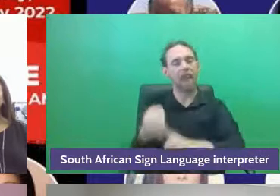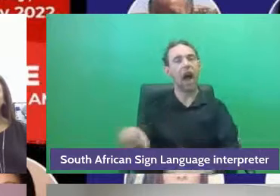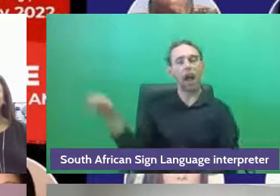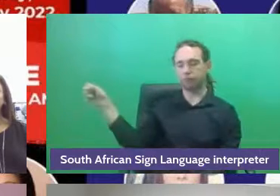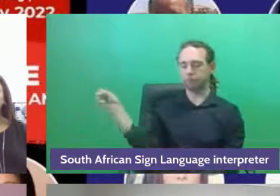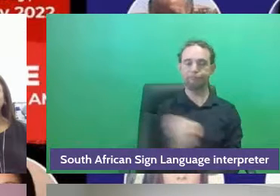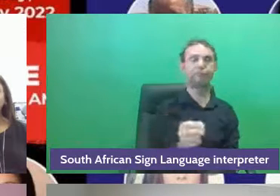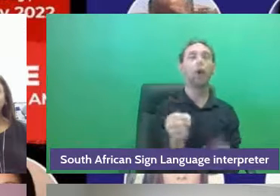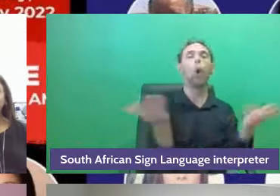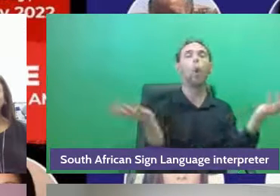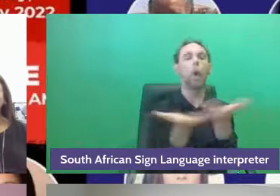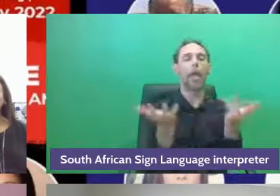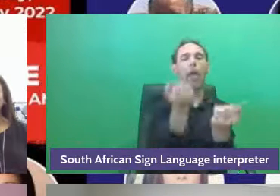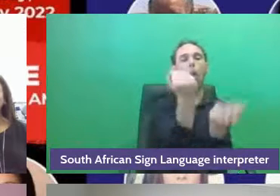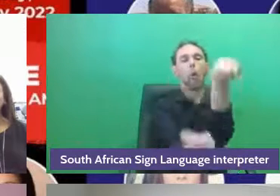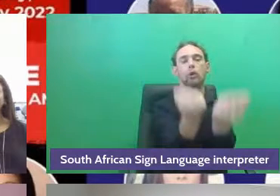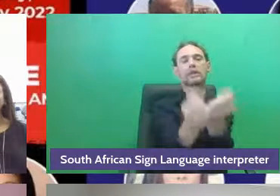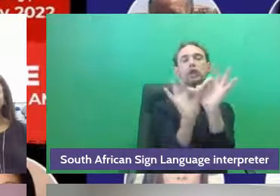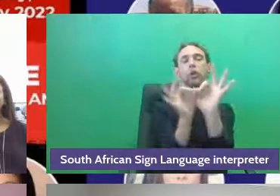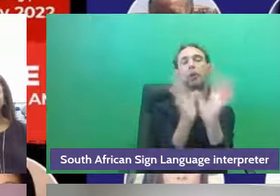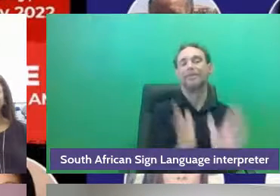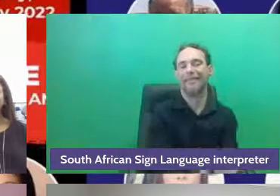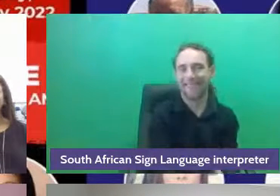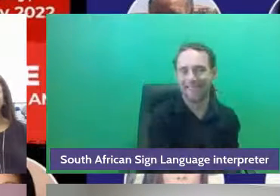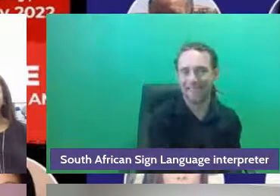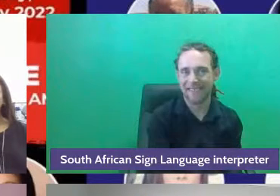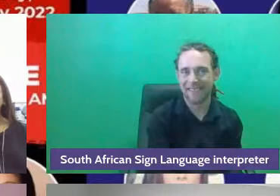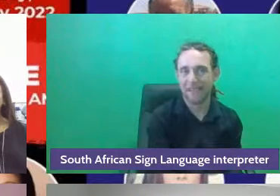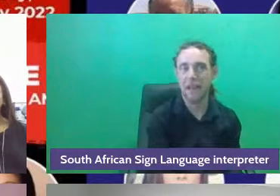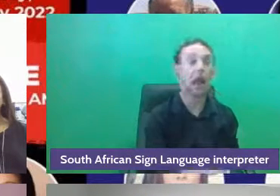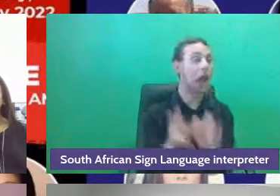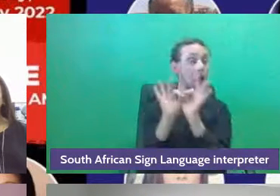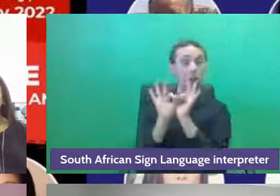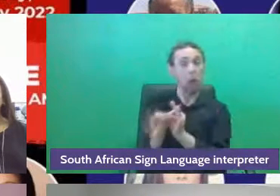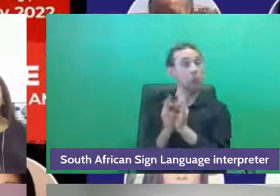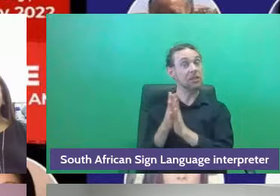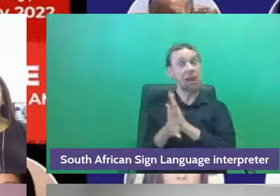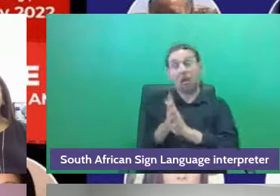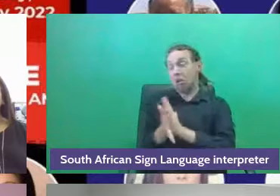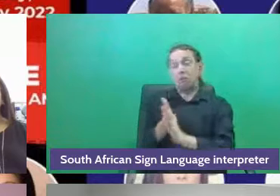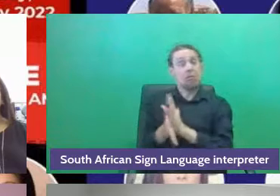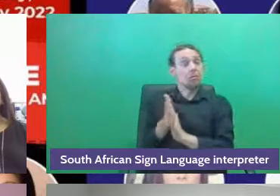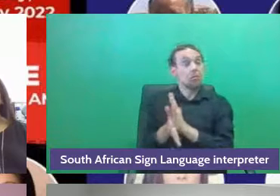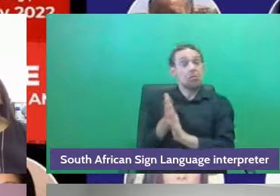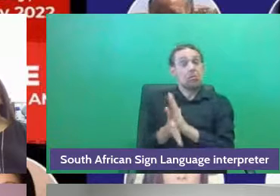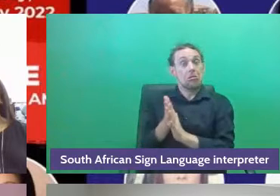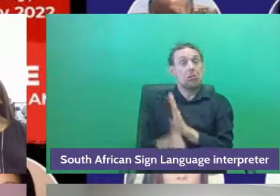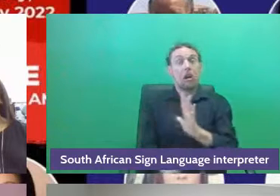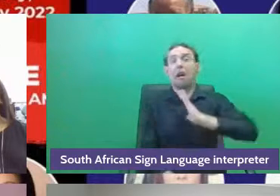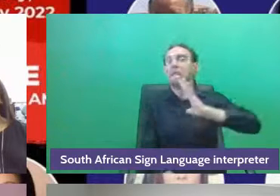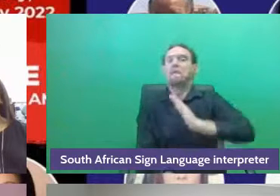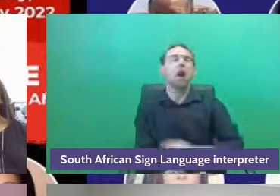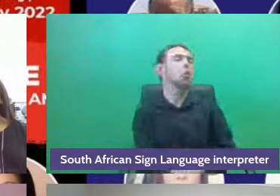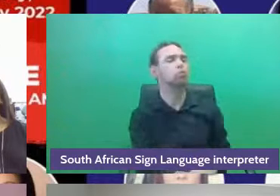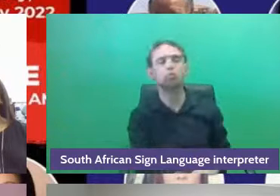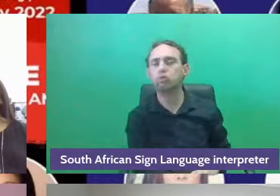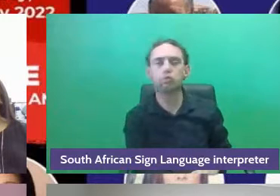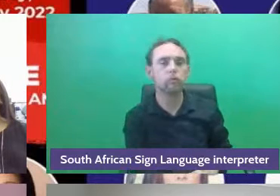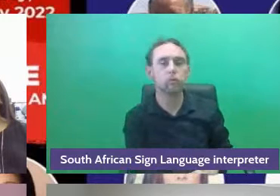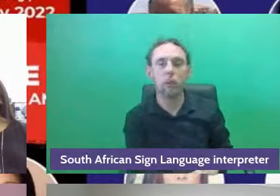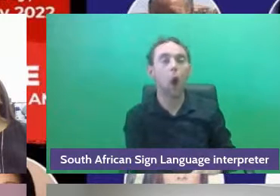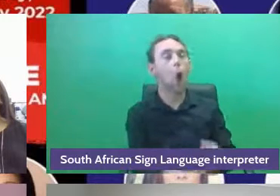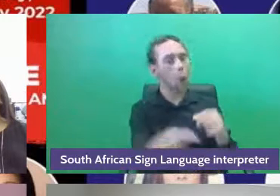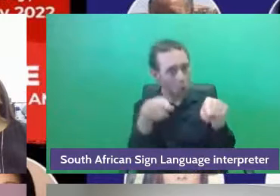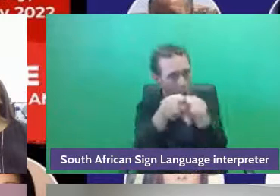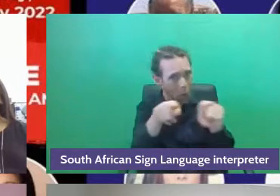okay? And this is not just interpreters in terms of deaf communication, but often there's a lack of interpreters in all the